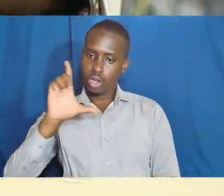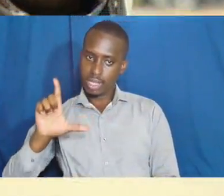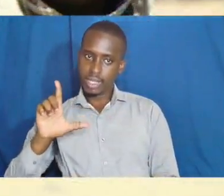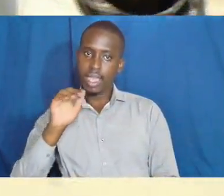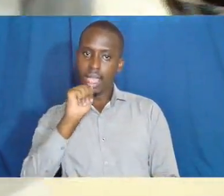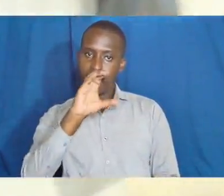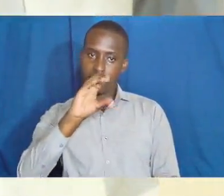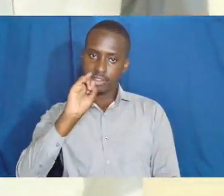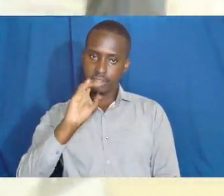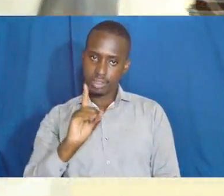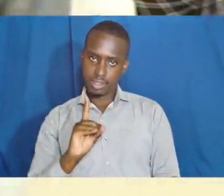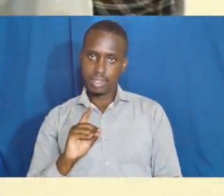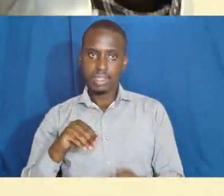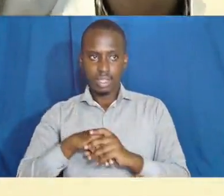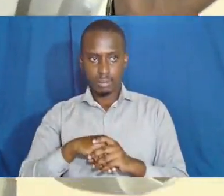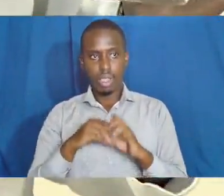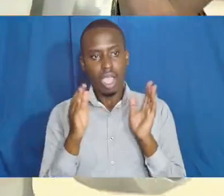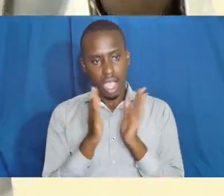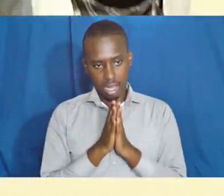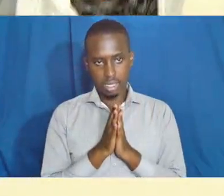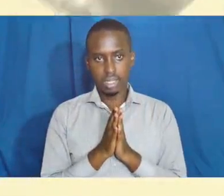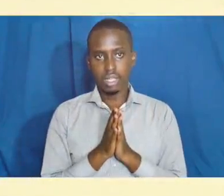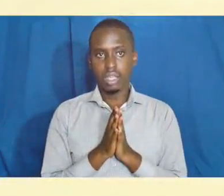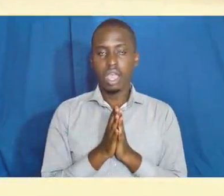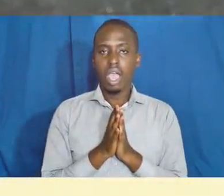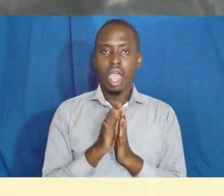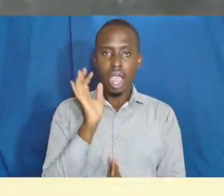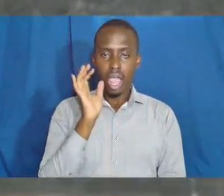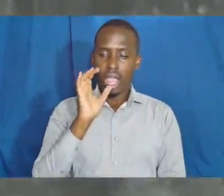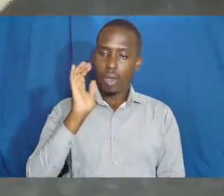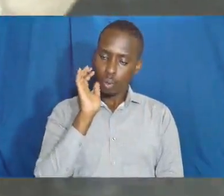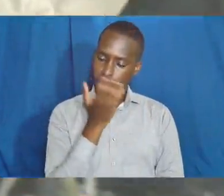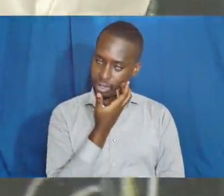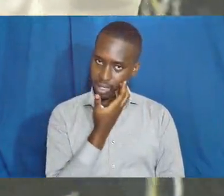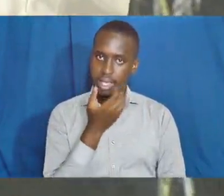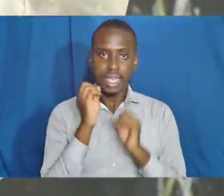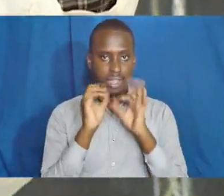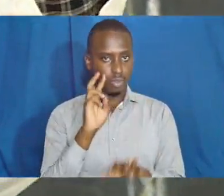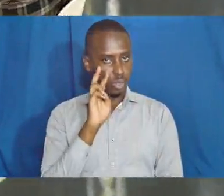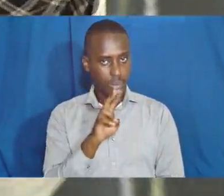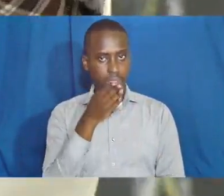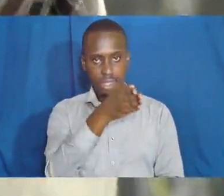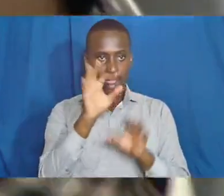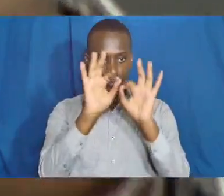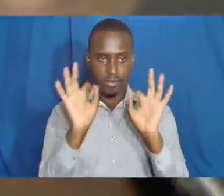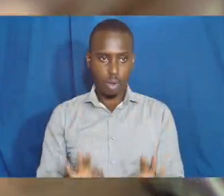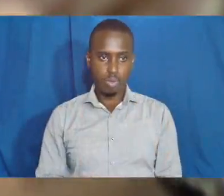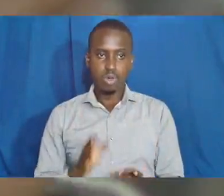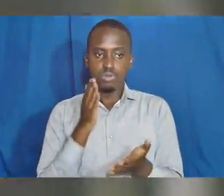in liquid form. This one is also a liquid, which is water. So when you look at this forms